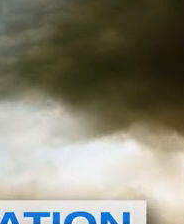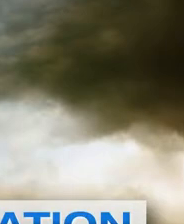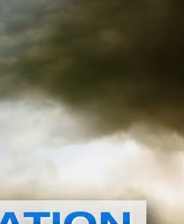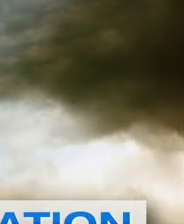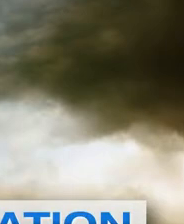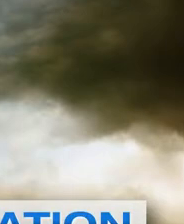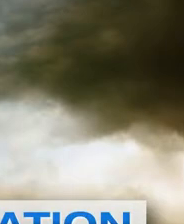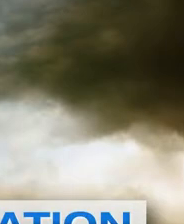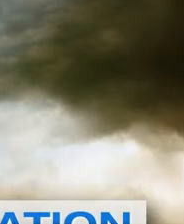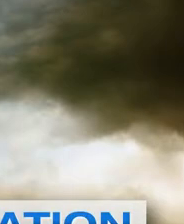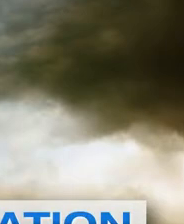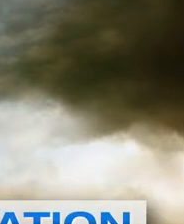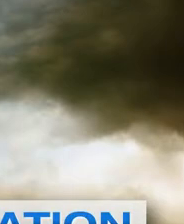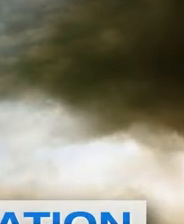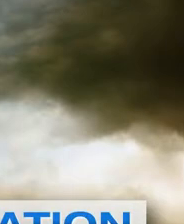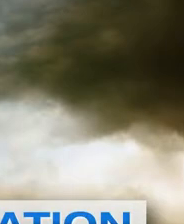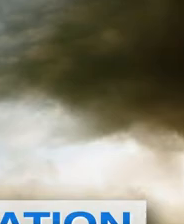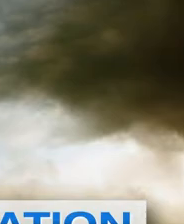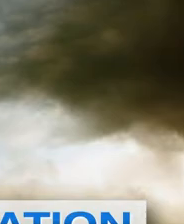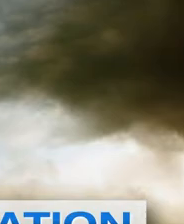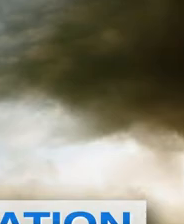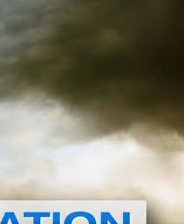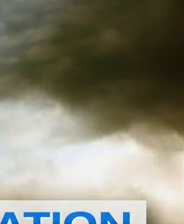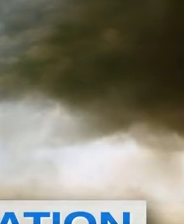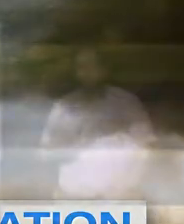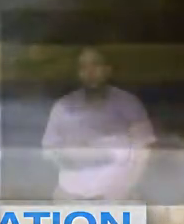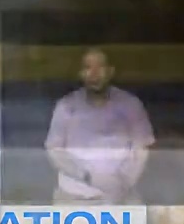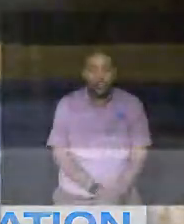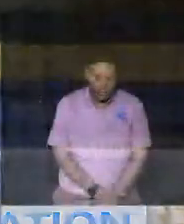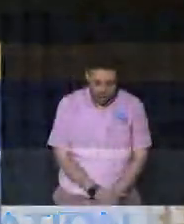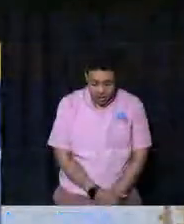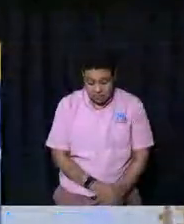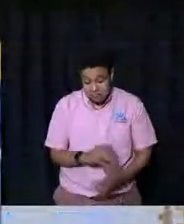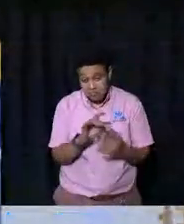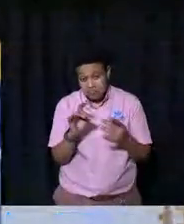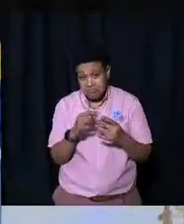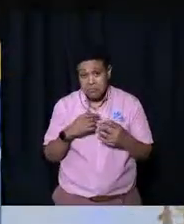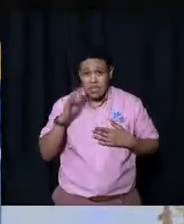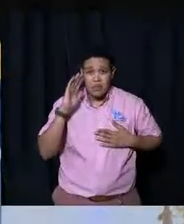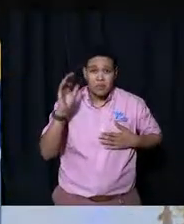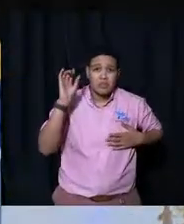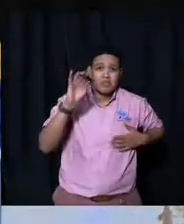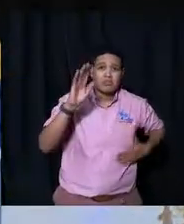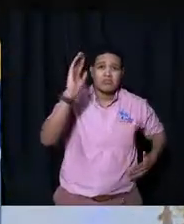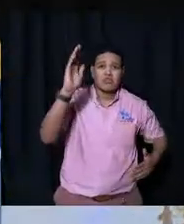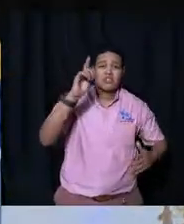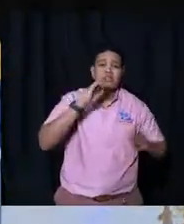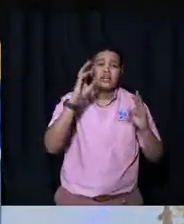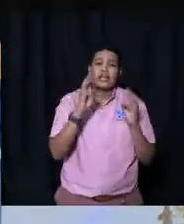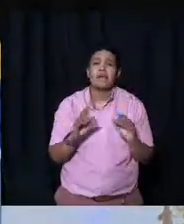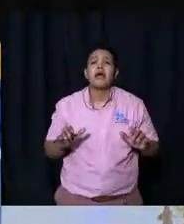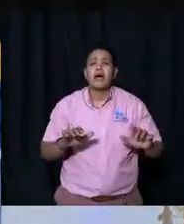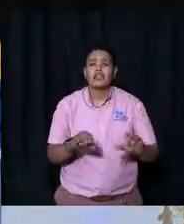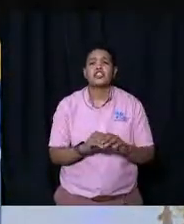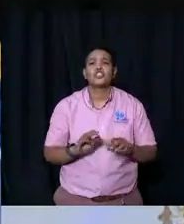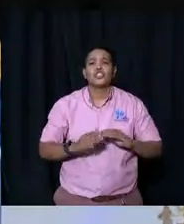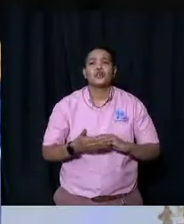Thank you for that introduction. So, as stated, I'll be doing the presentation on climate action in